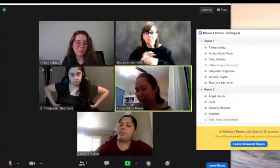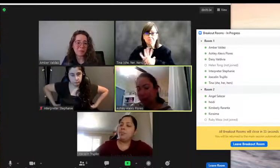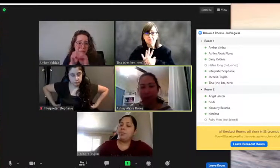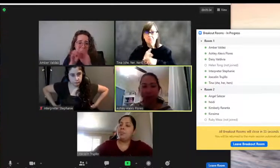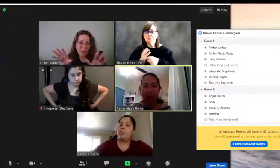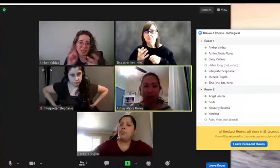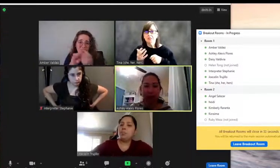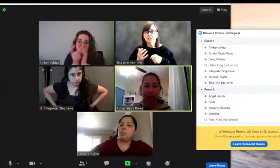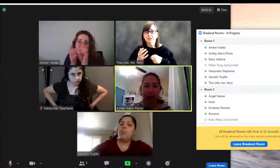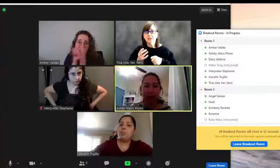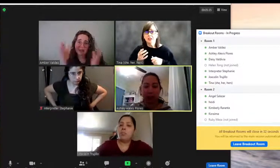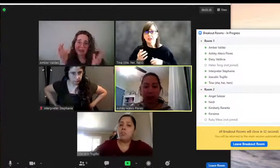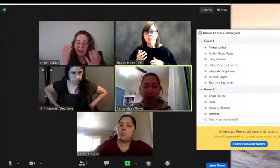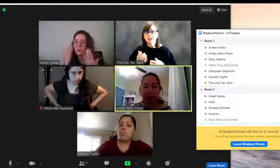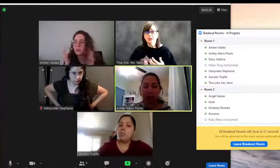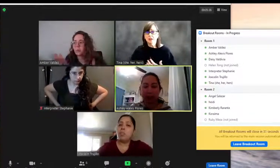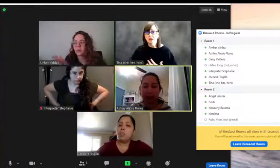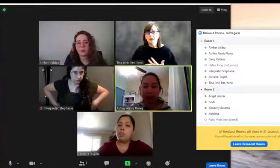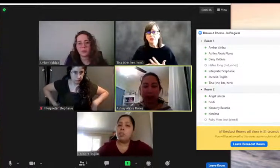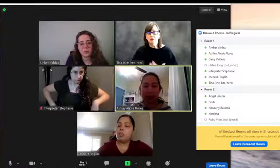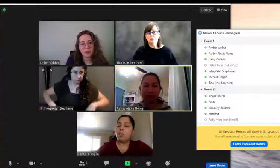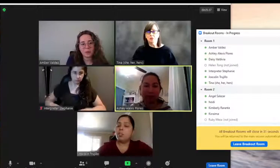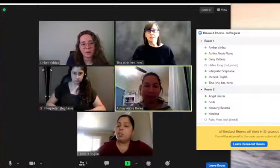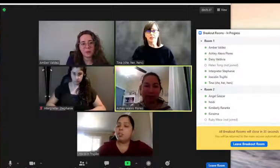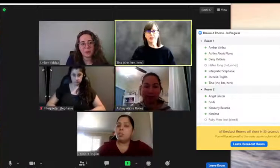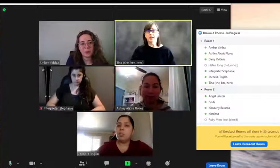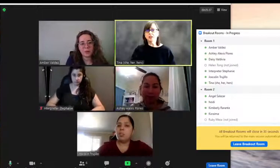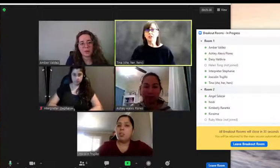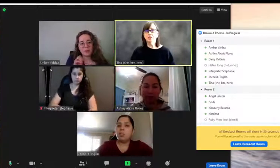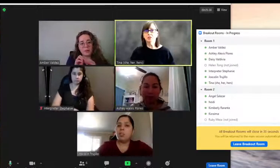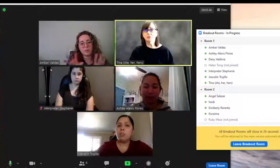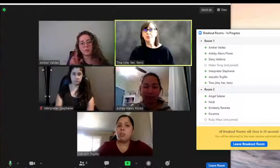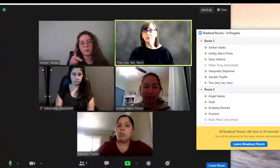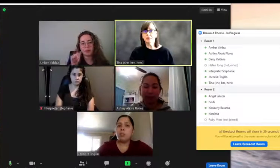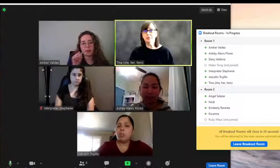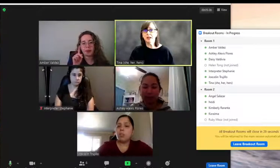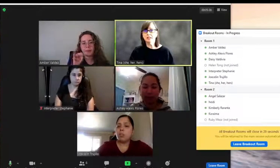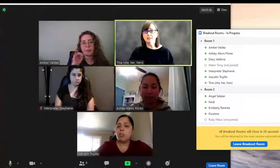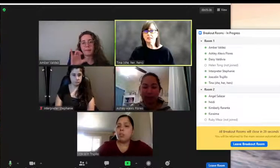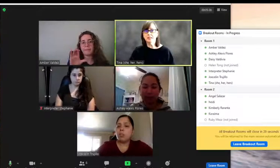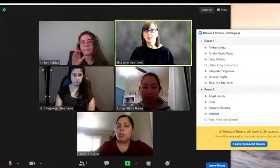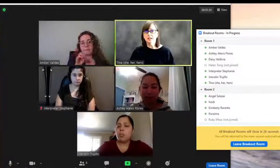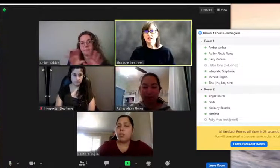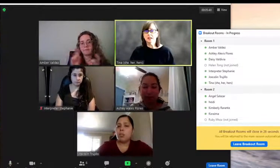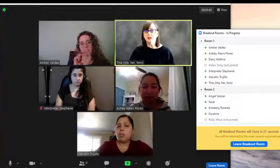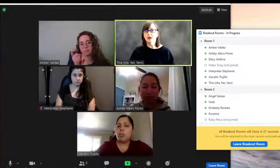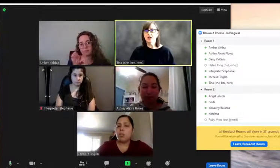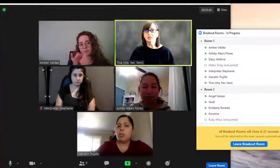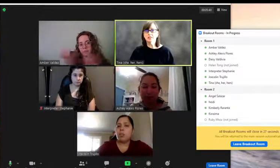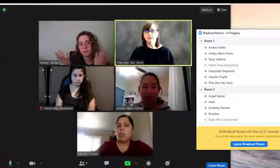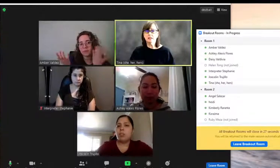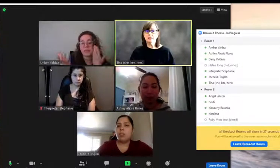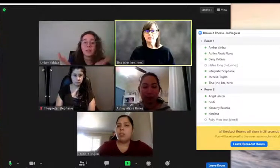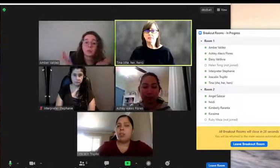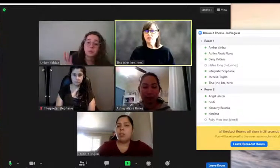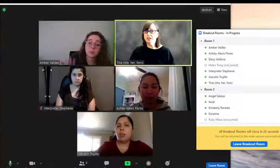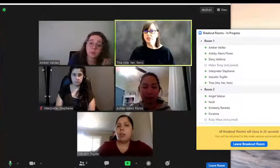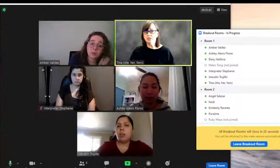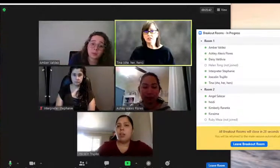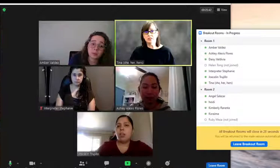I mean, all of our ideas are good, so I don't know. Yeah, I don't know. I mean, we've got a lot